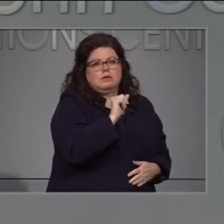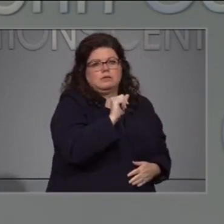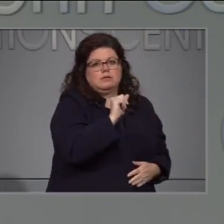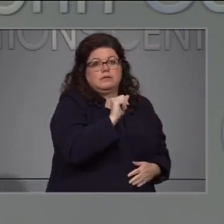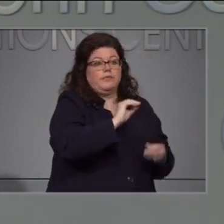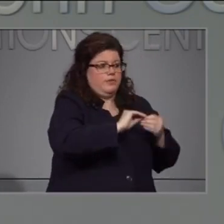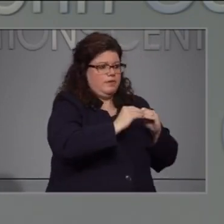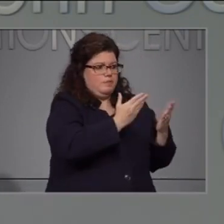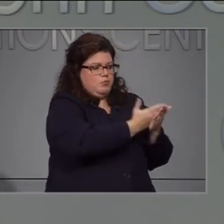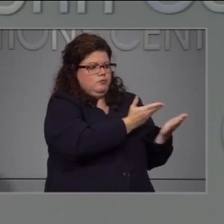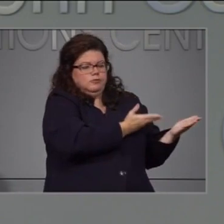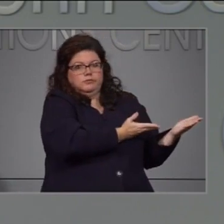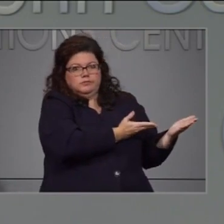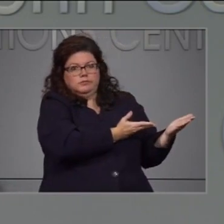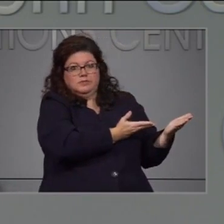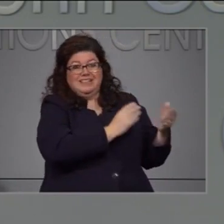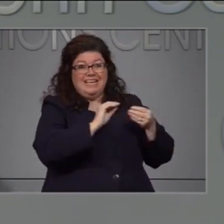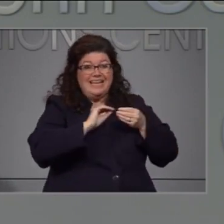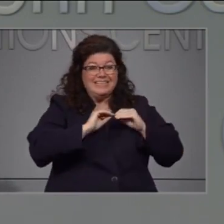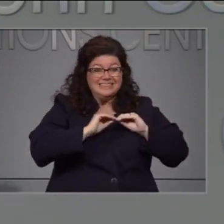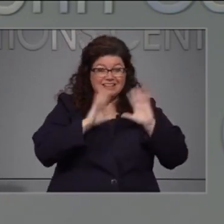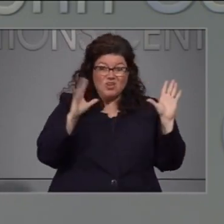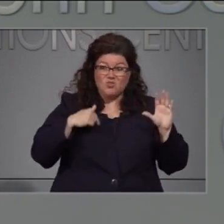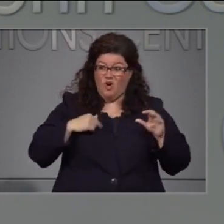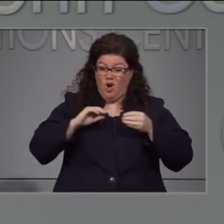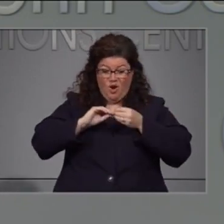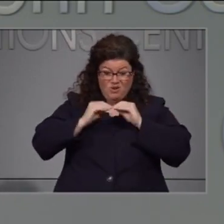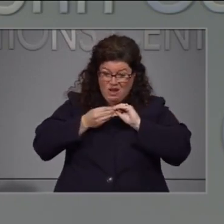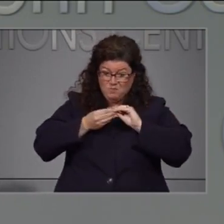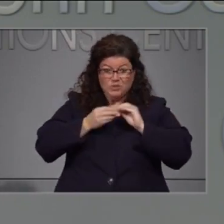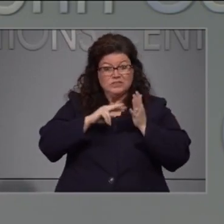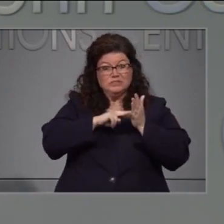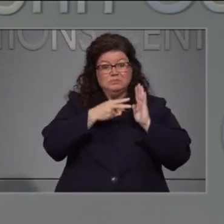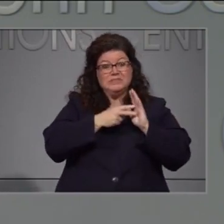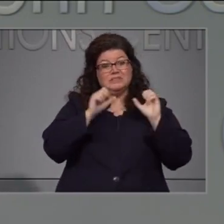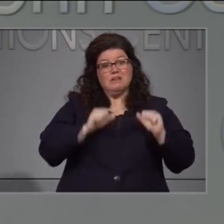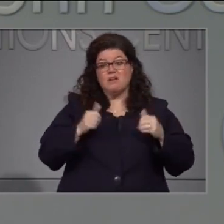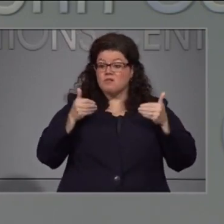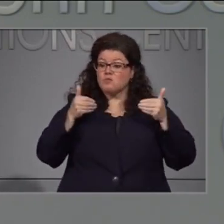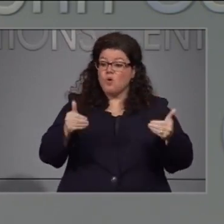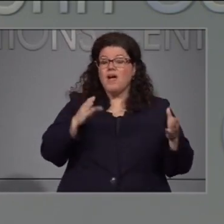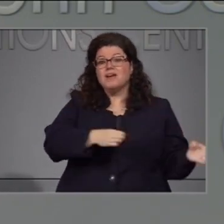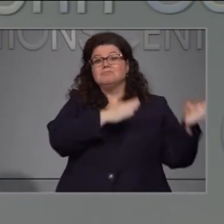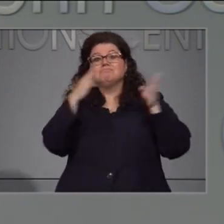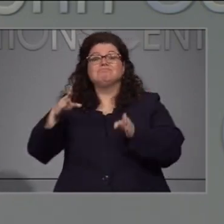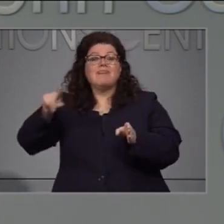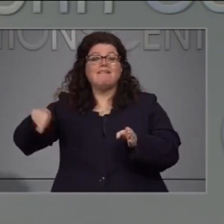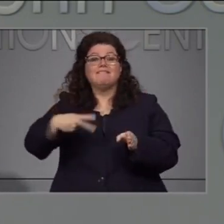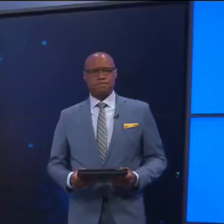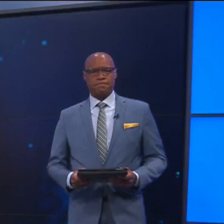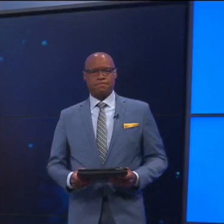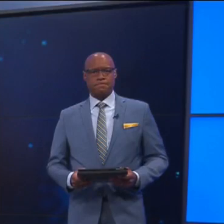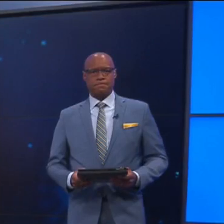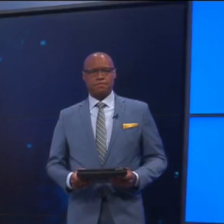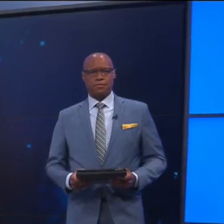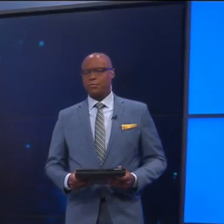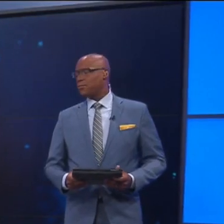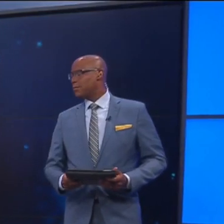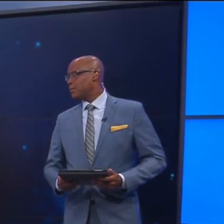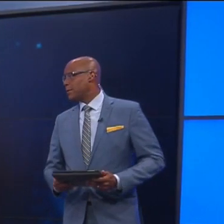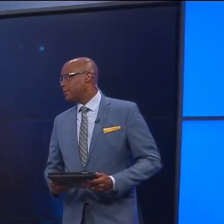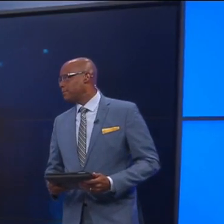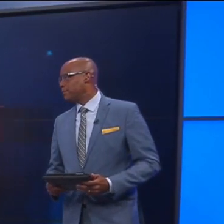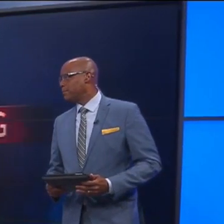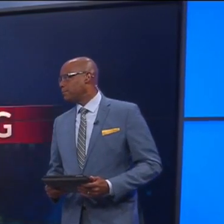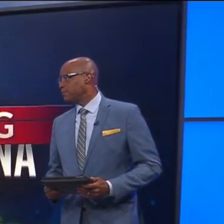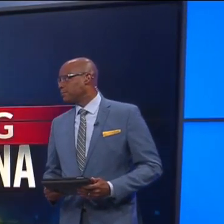standard, it's clear that our numbers will keep us from moving ahead into the next phase of easing restrictions. As you just